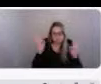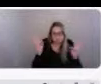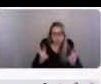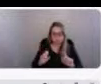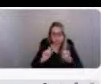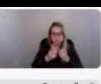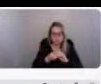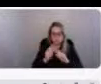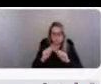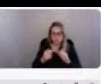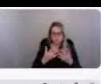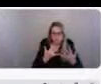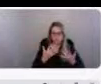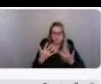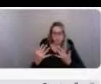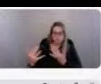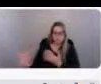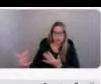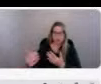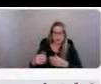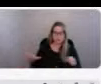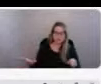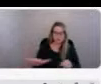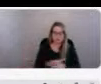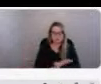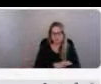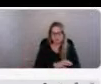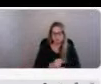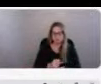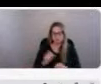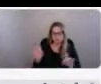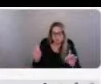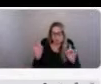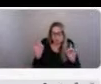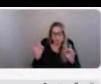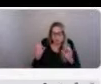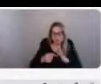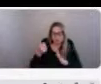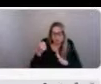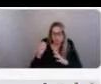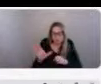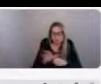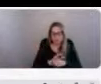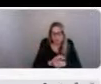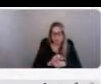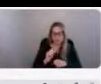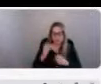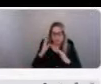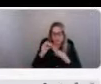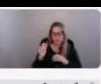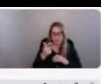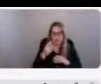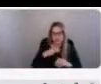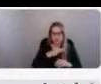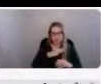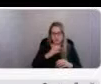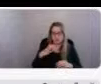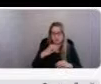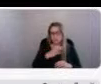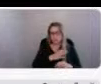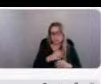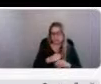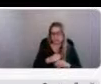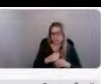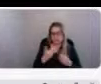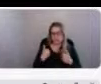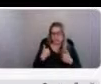eliminate an entire neighborhood a community of interest i hope that all members of the commission also hold